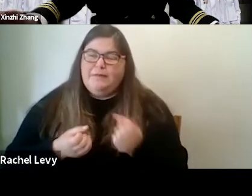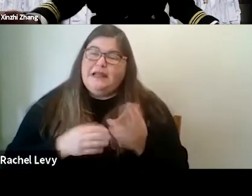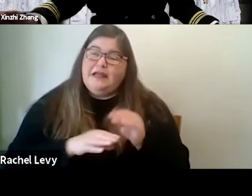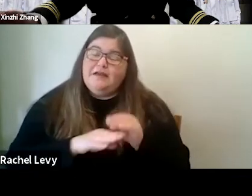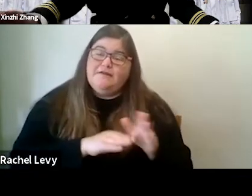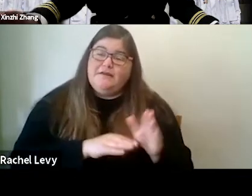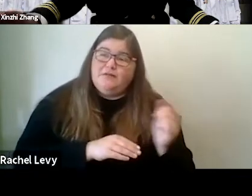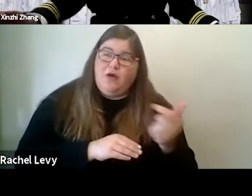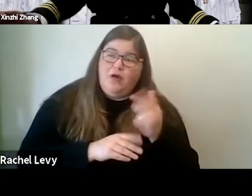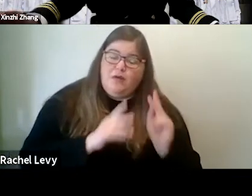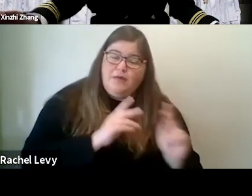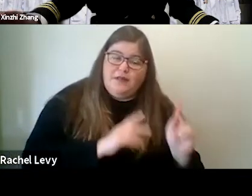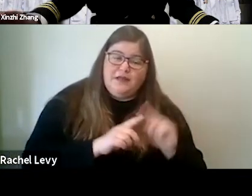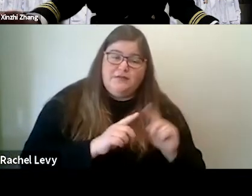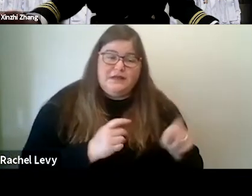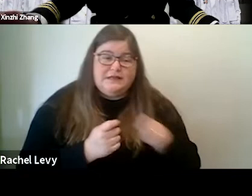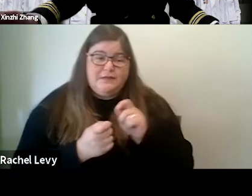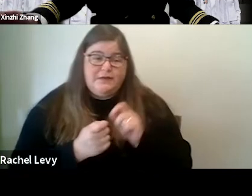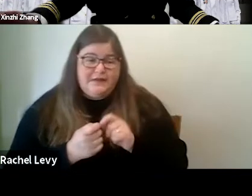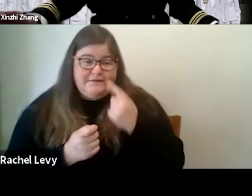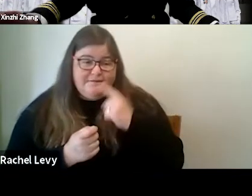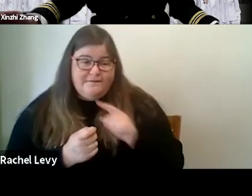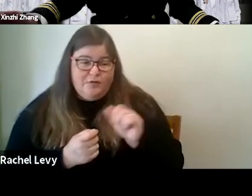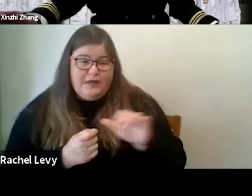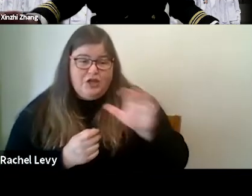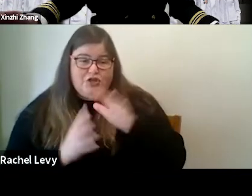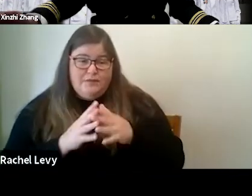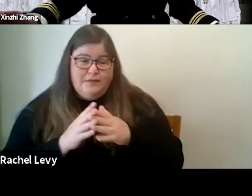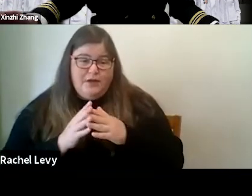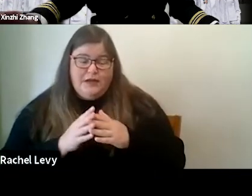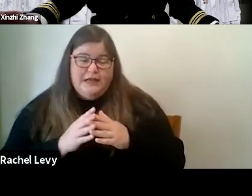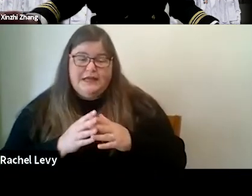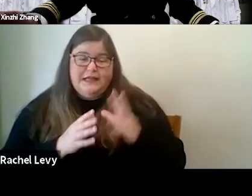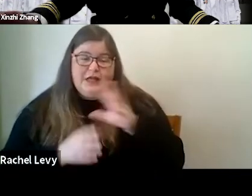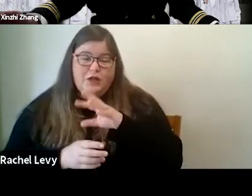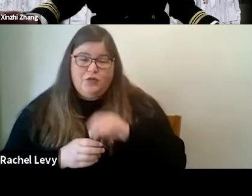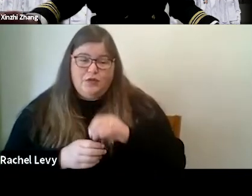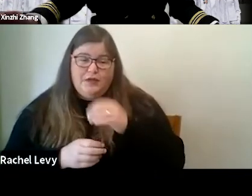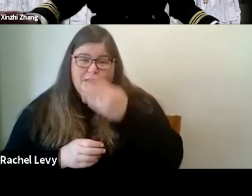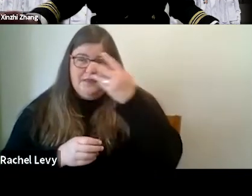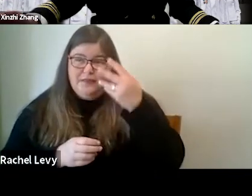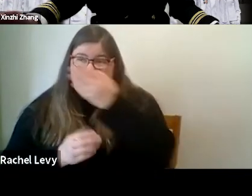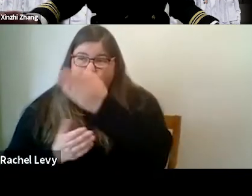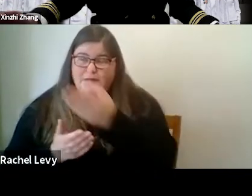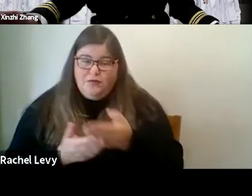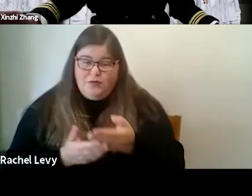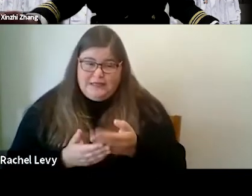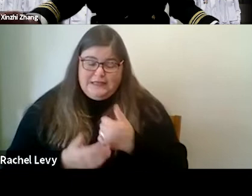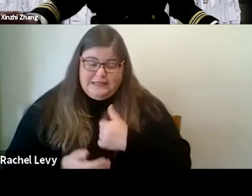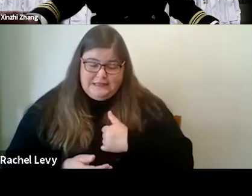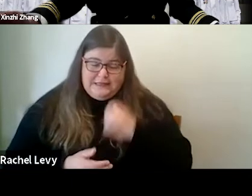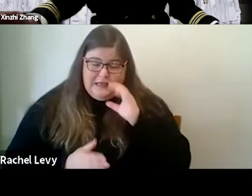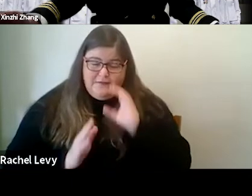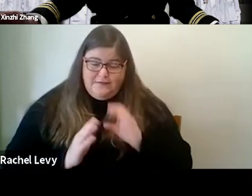for Asian Americans, including being immigrants, low English proficiencies, self-image